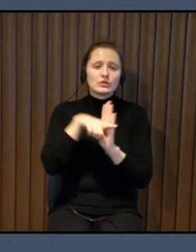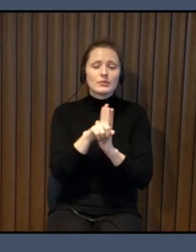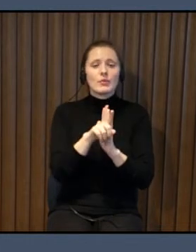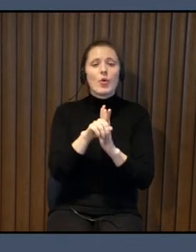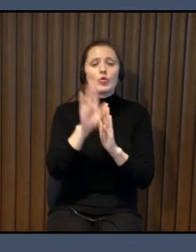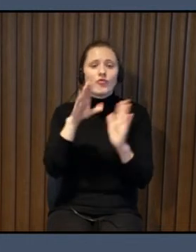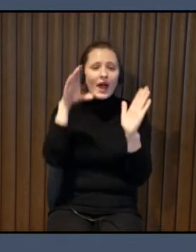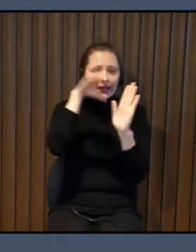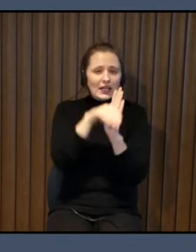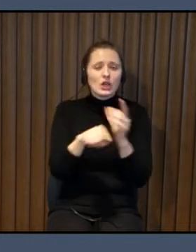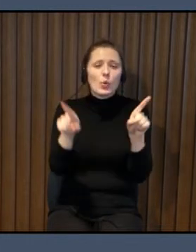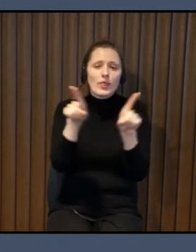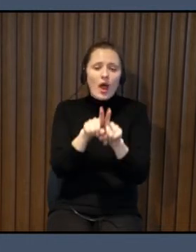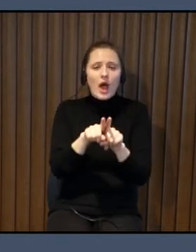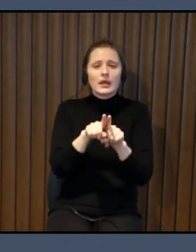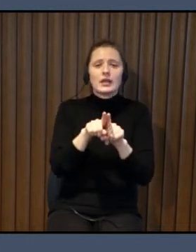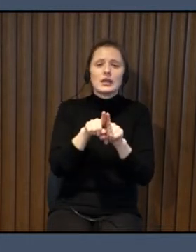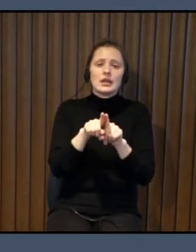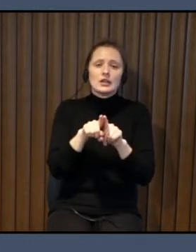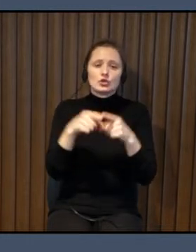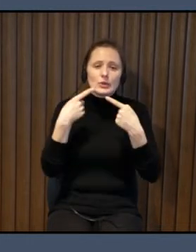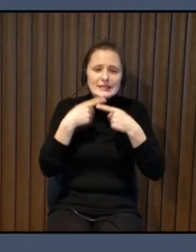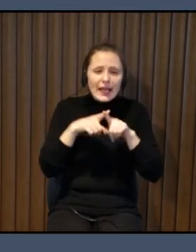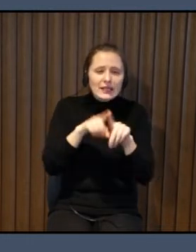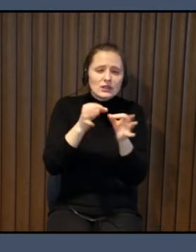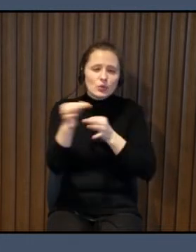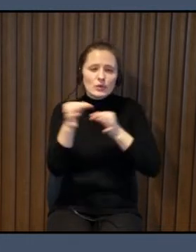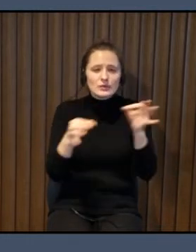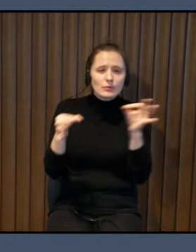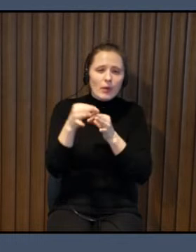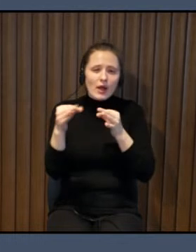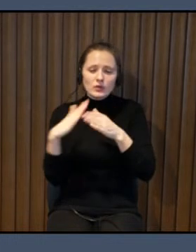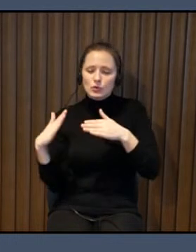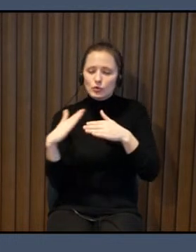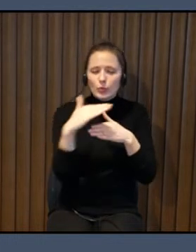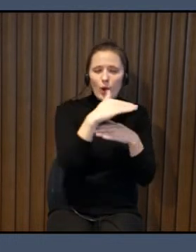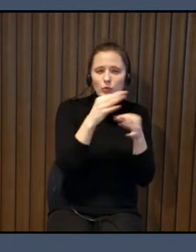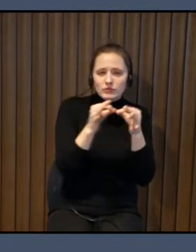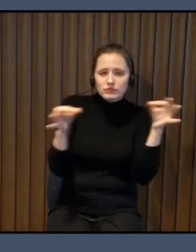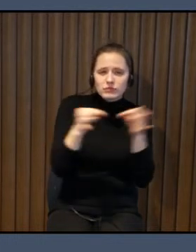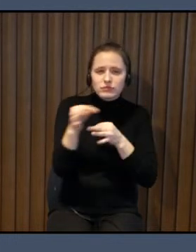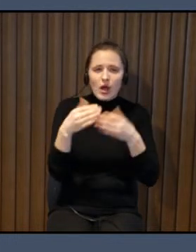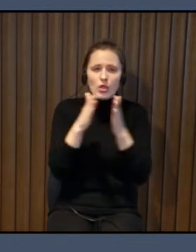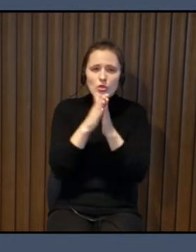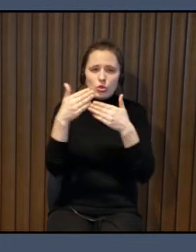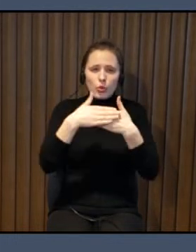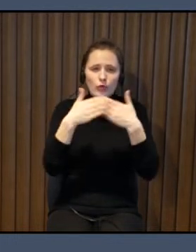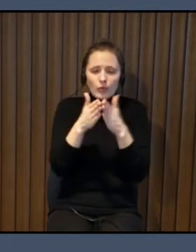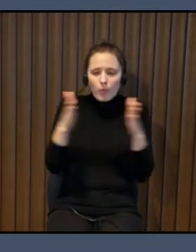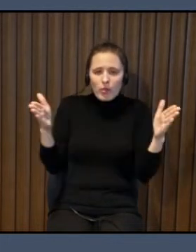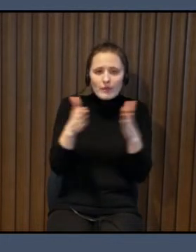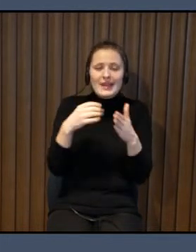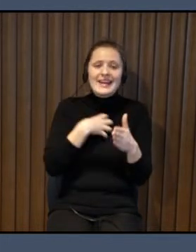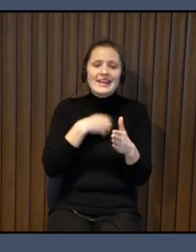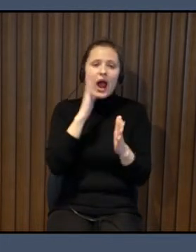with technical parameters, namely the angle, the width of a